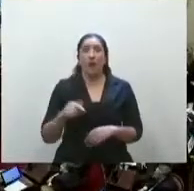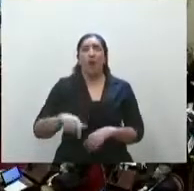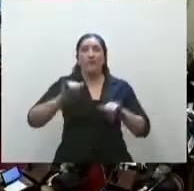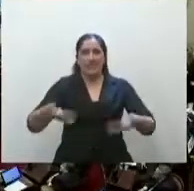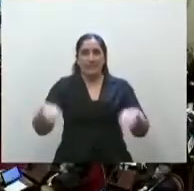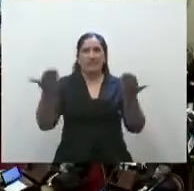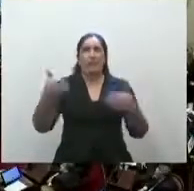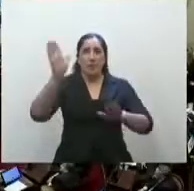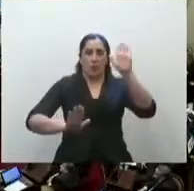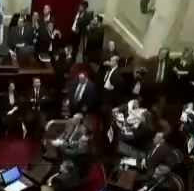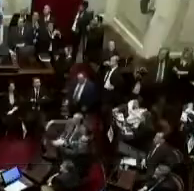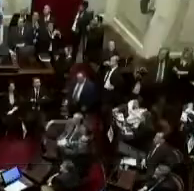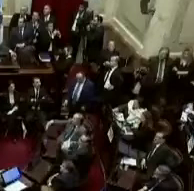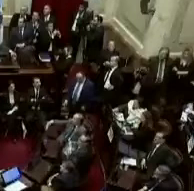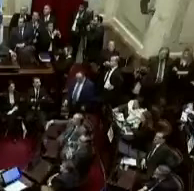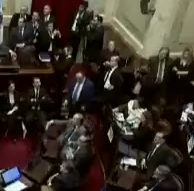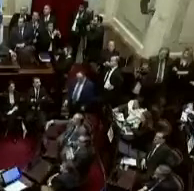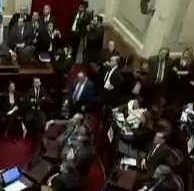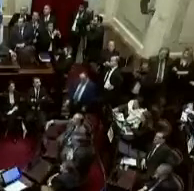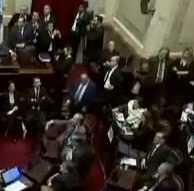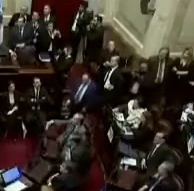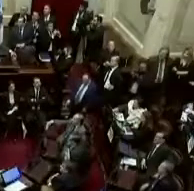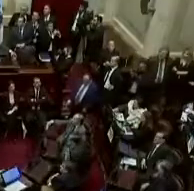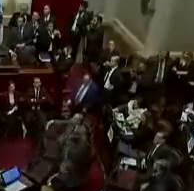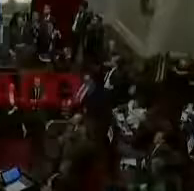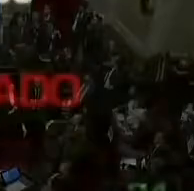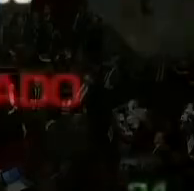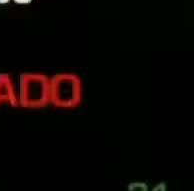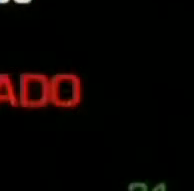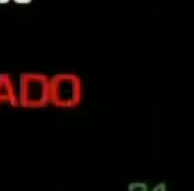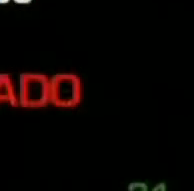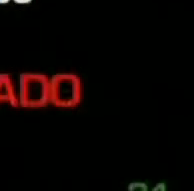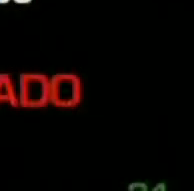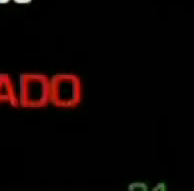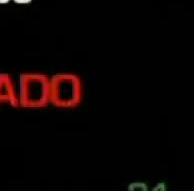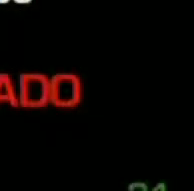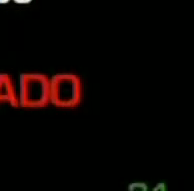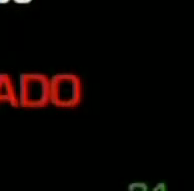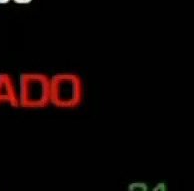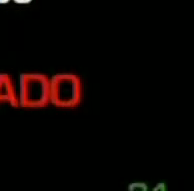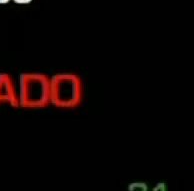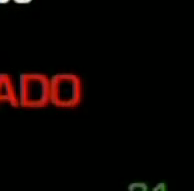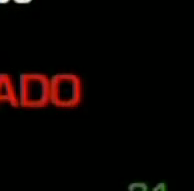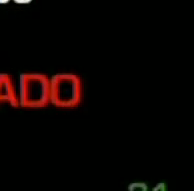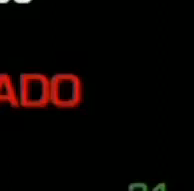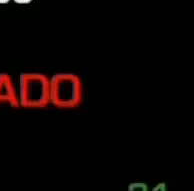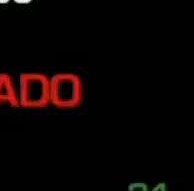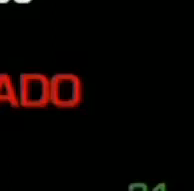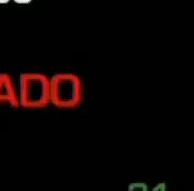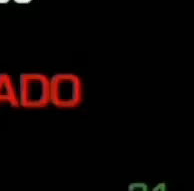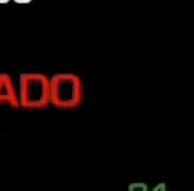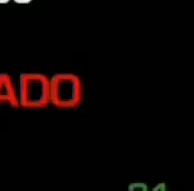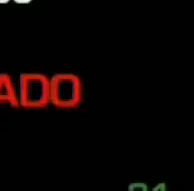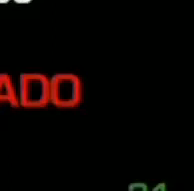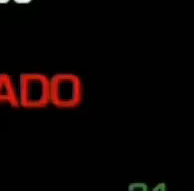vote. Los que voten the votes in green are in favor, the votes in red are against. 38 senators against and